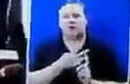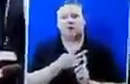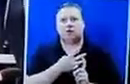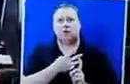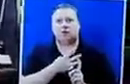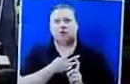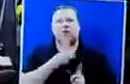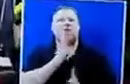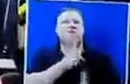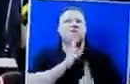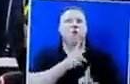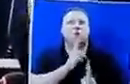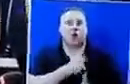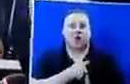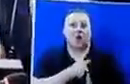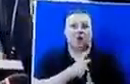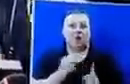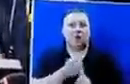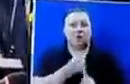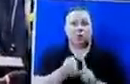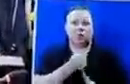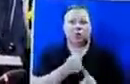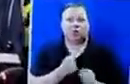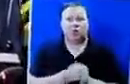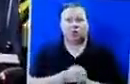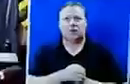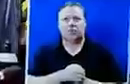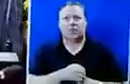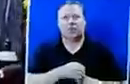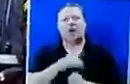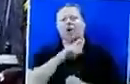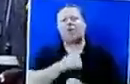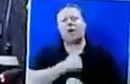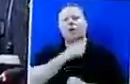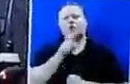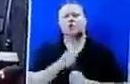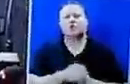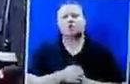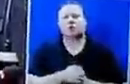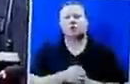physical abuse, stalking, verbal abuse. Now, my question to Honorable Malema is that